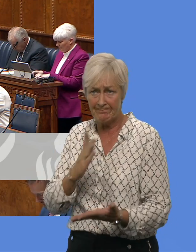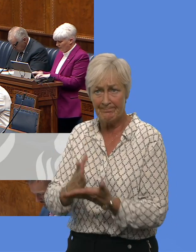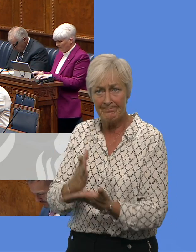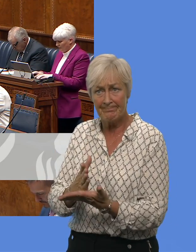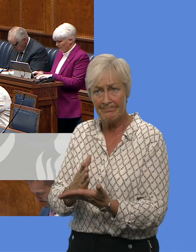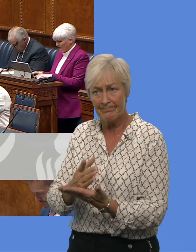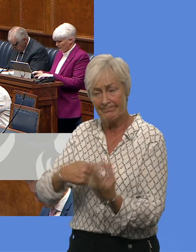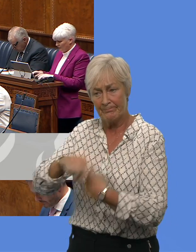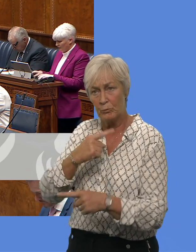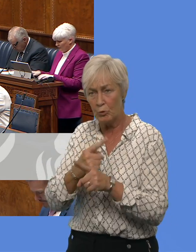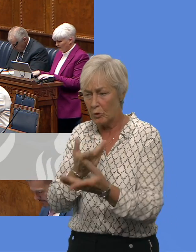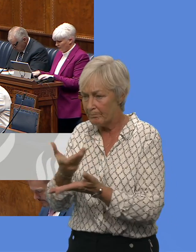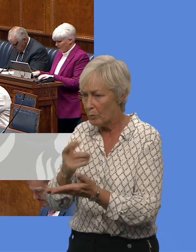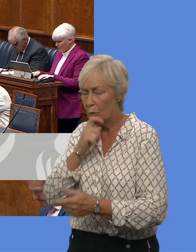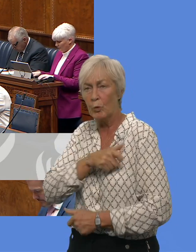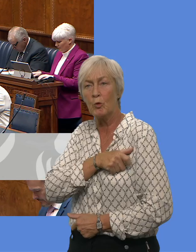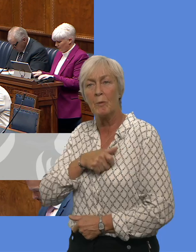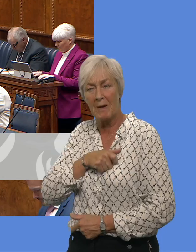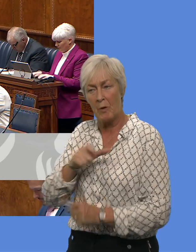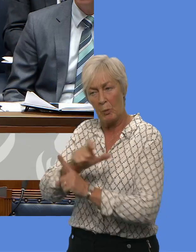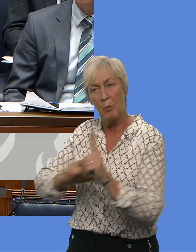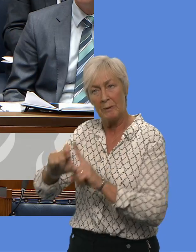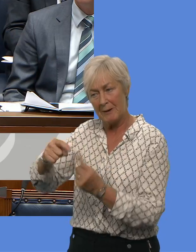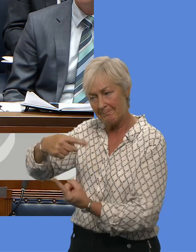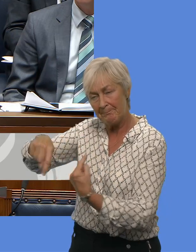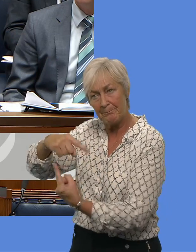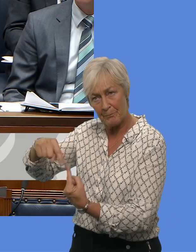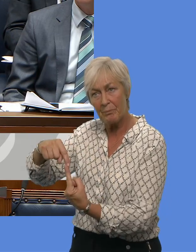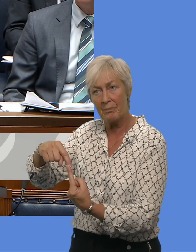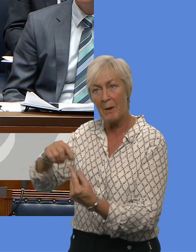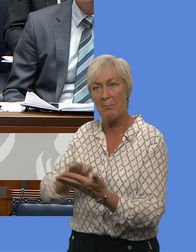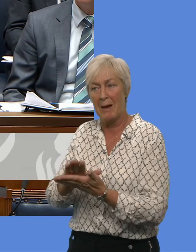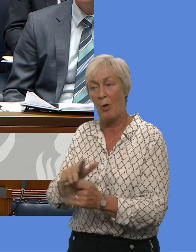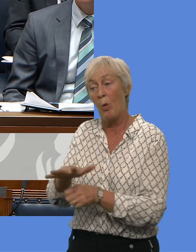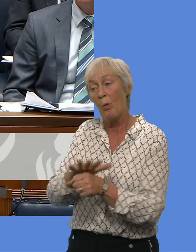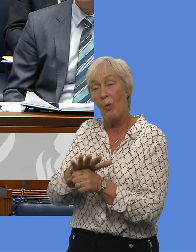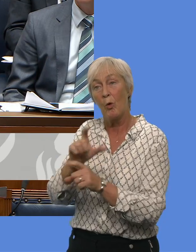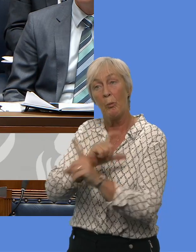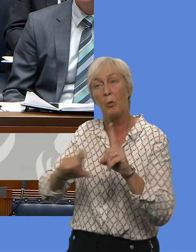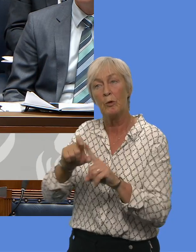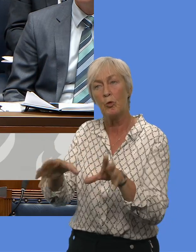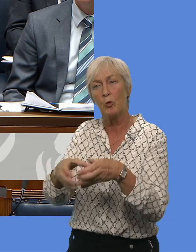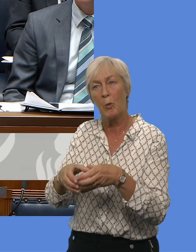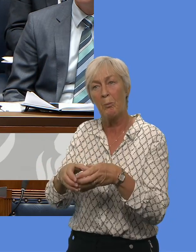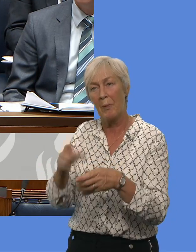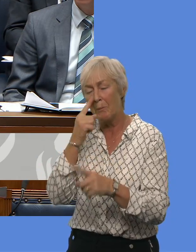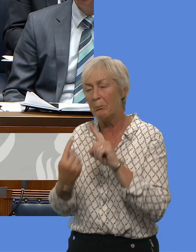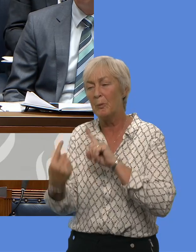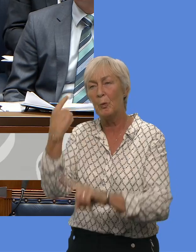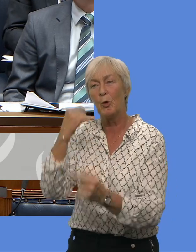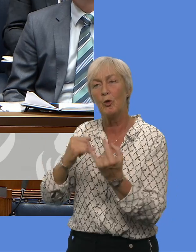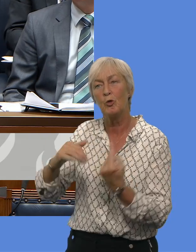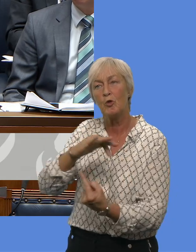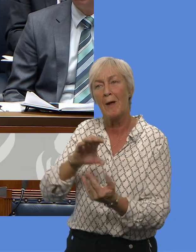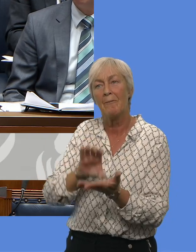recall speaking to local representatives and the local community group back in the Social Investment Fund